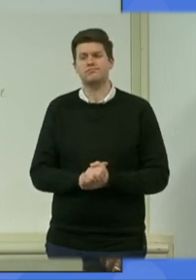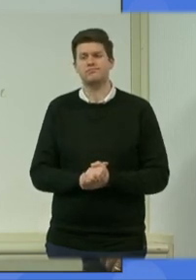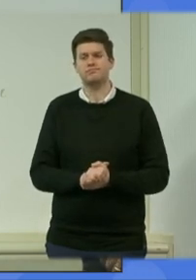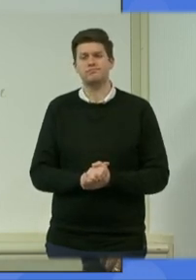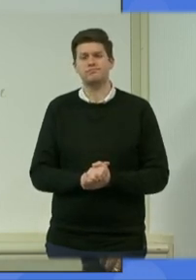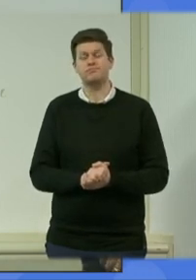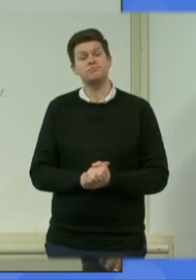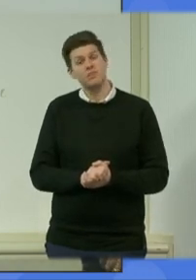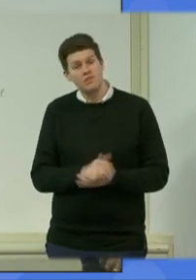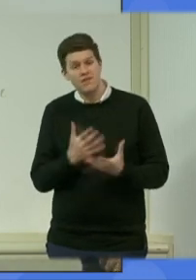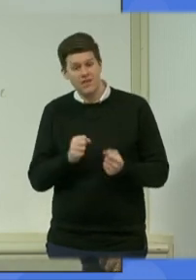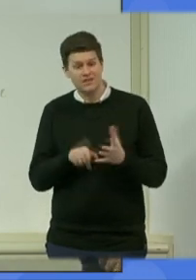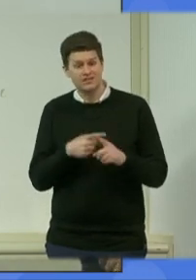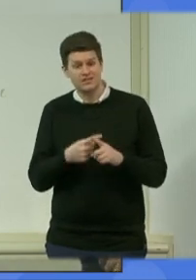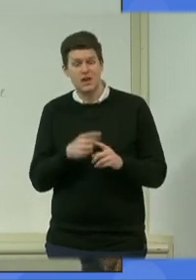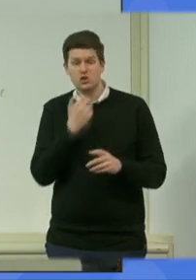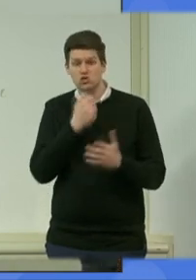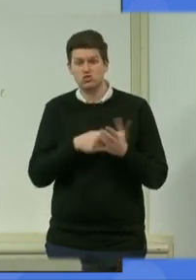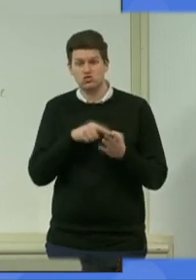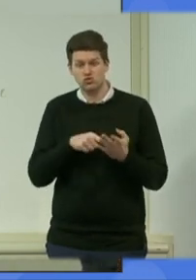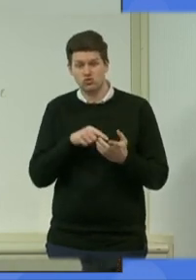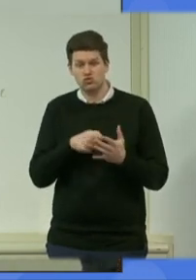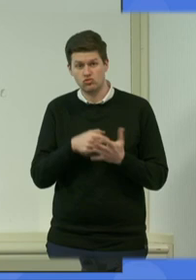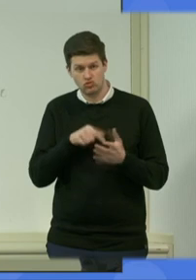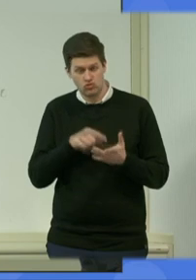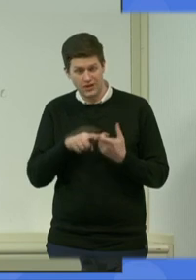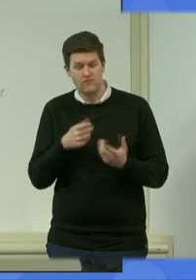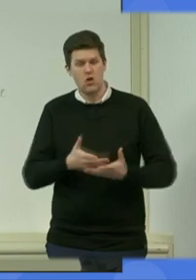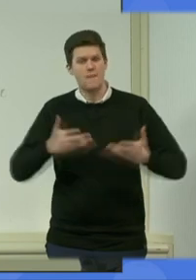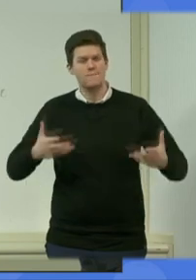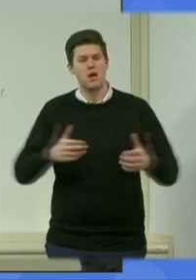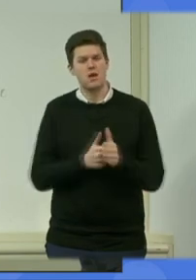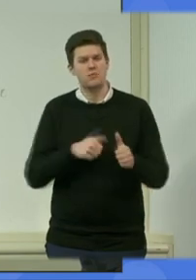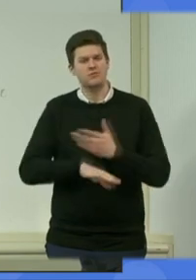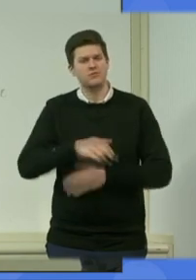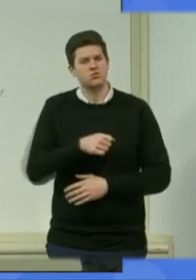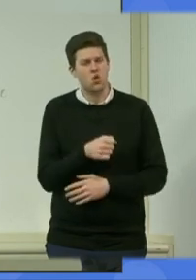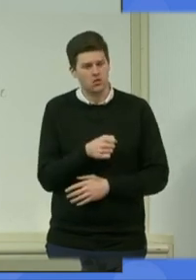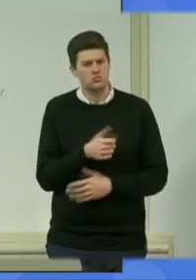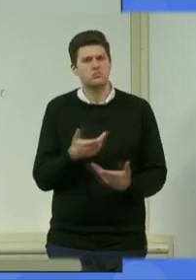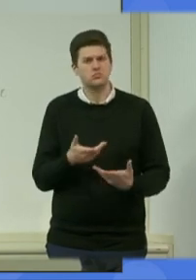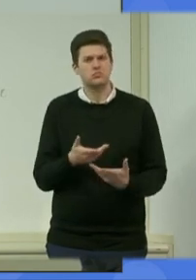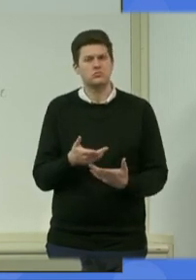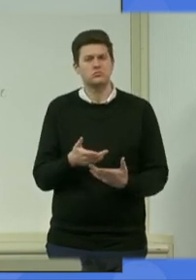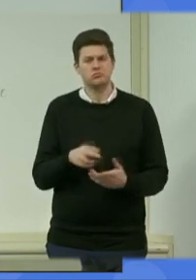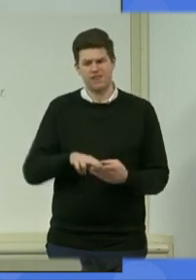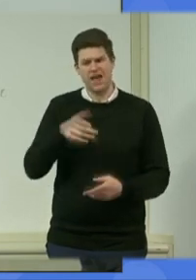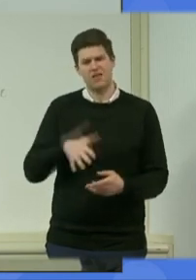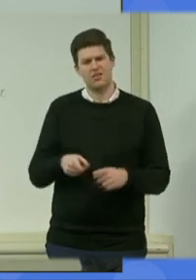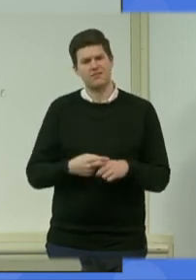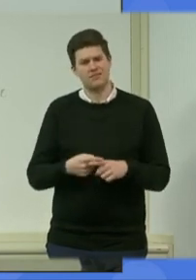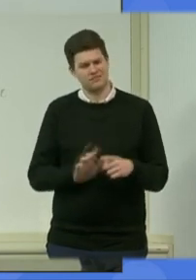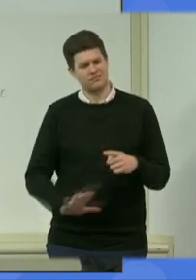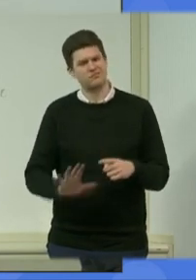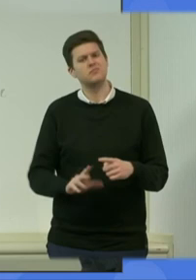a tax rate for the very biggest shops or biggest properties in Scotland slightly higher than that in England. We would probably argue that